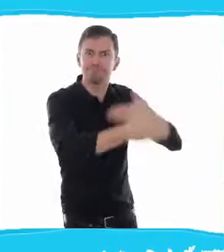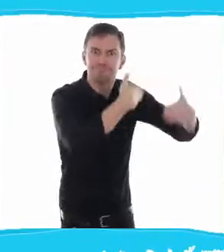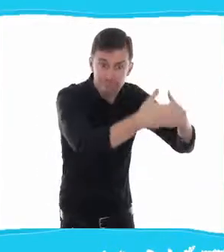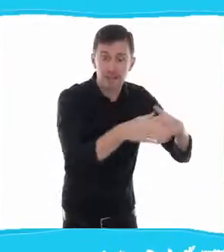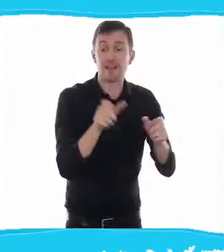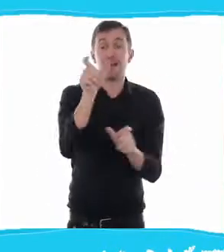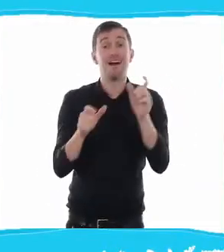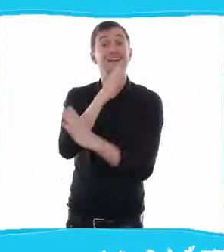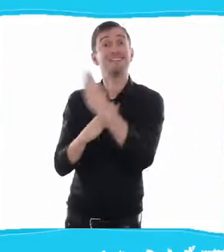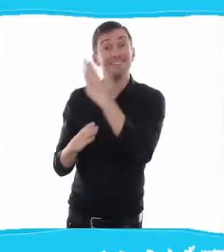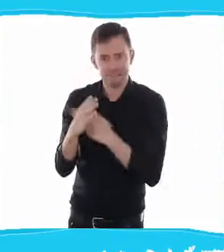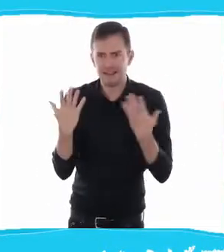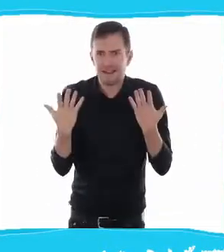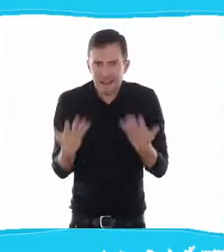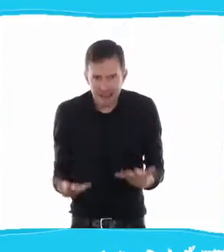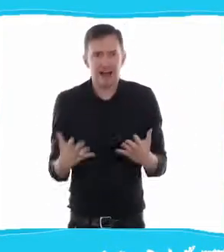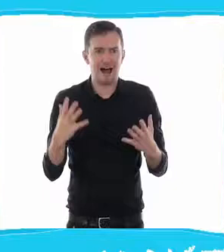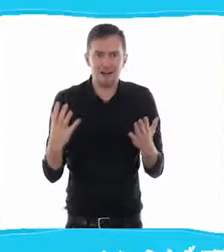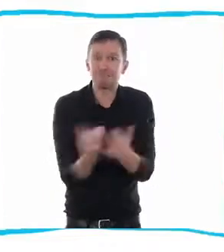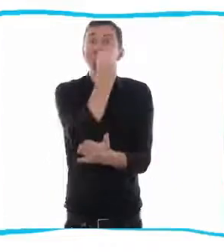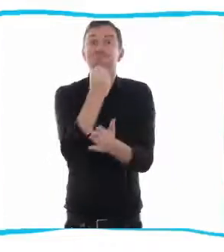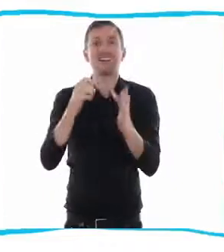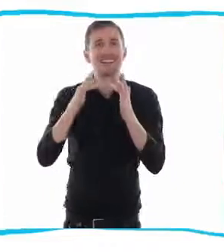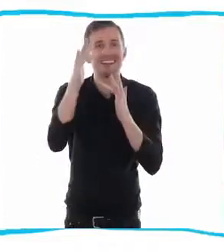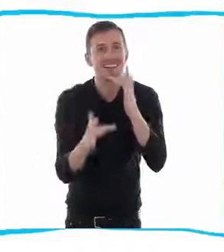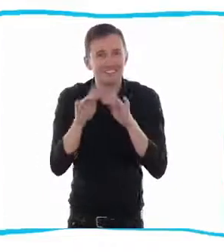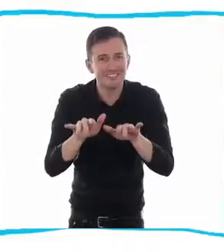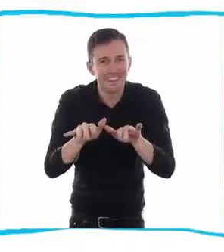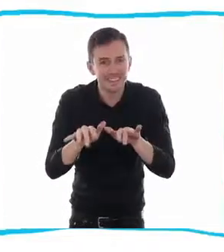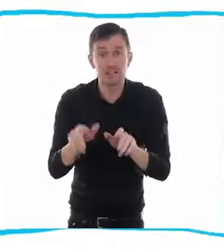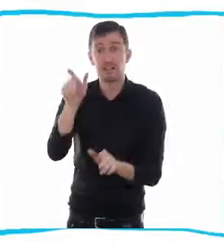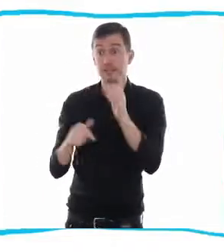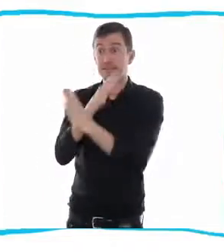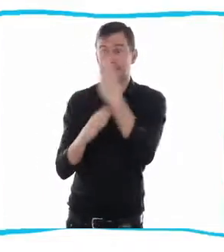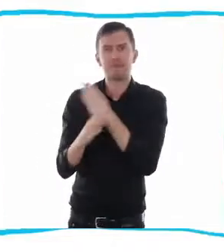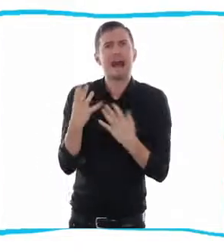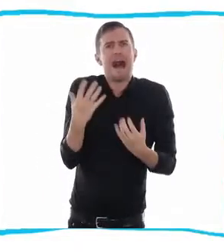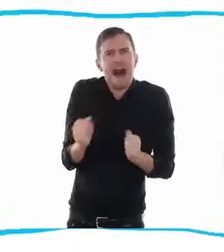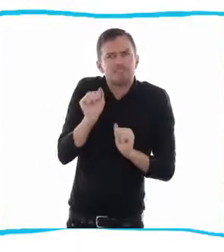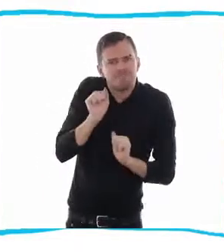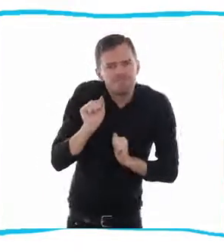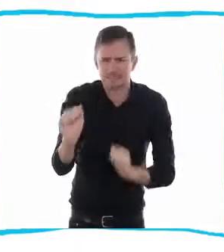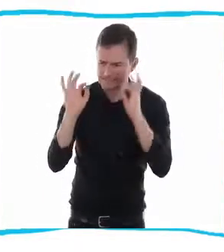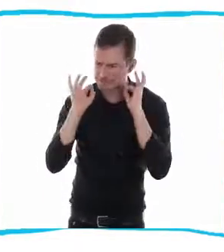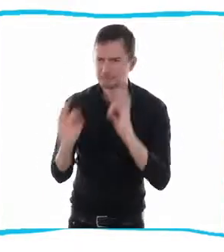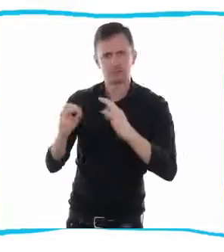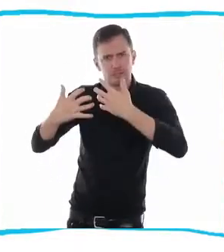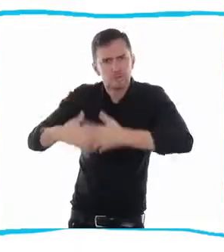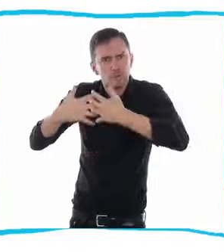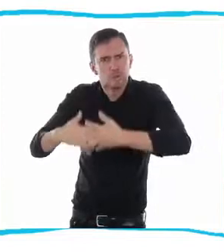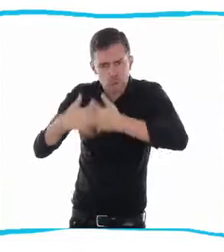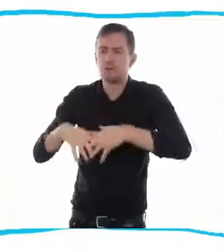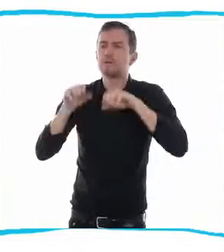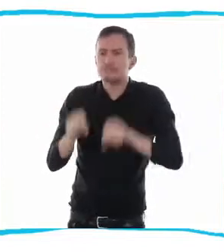With the advance of technology, more and more people with disabilities are using the internet. People with disabilities sometimes also